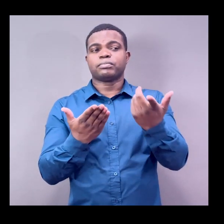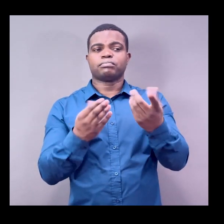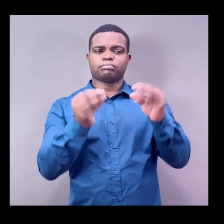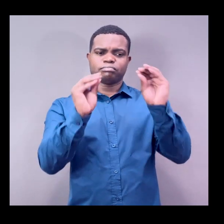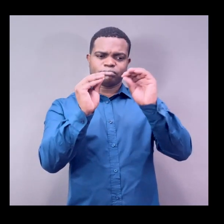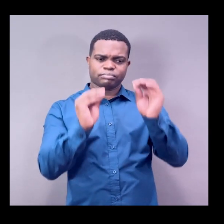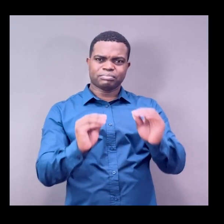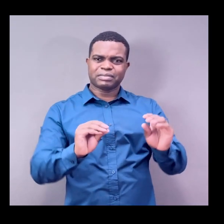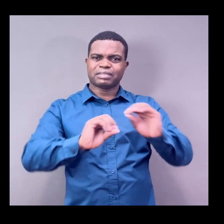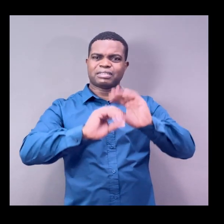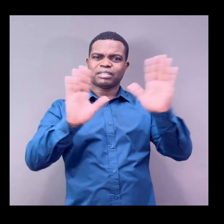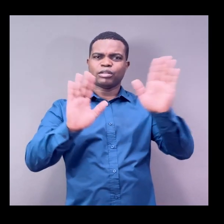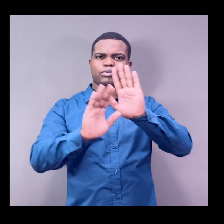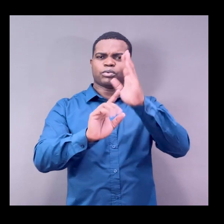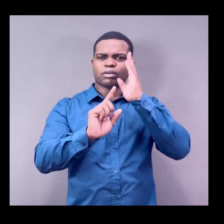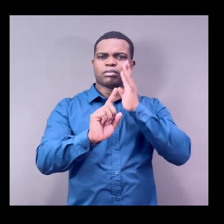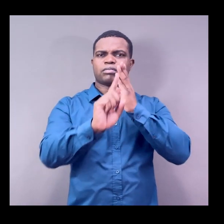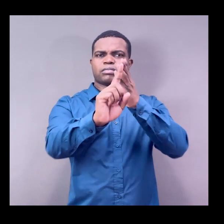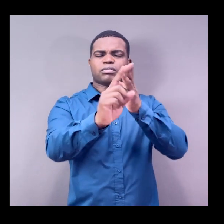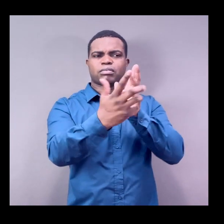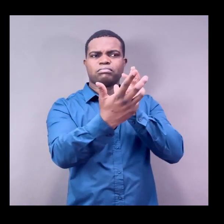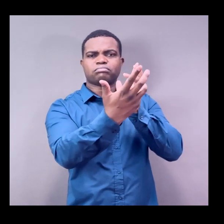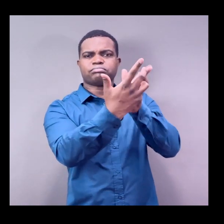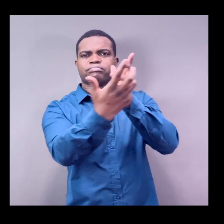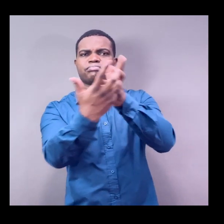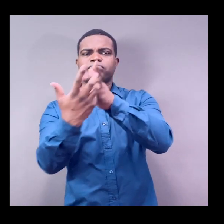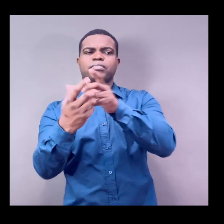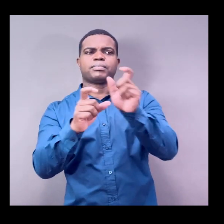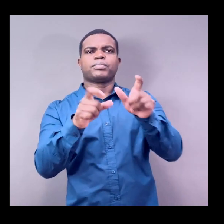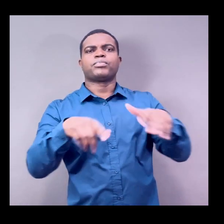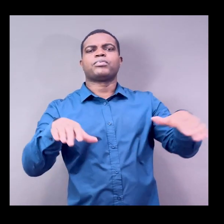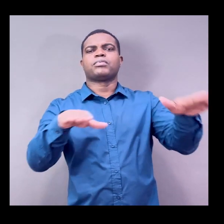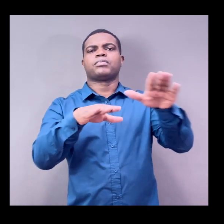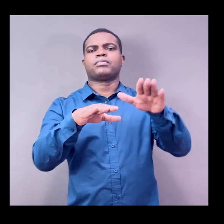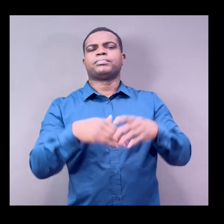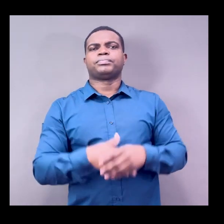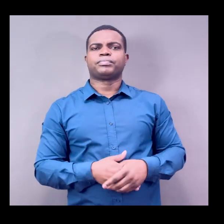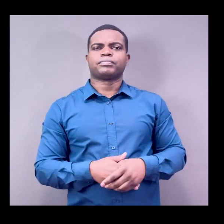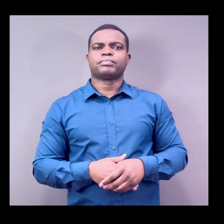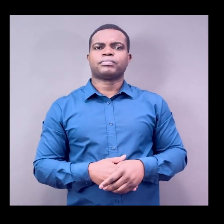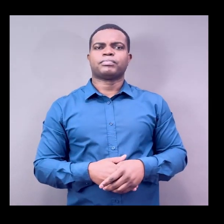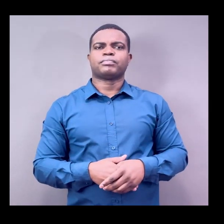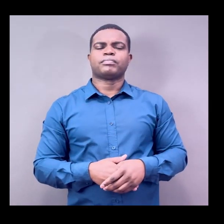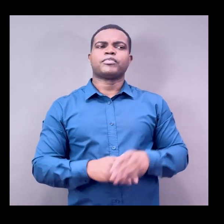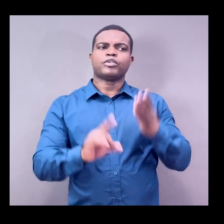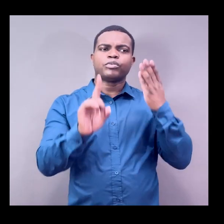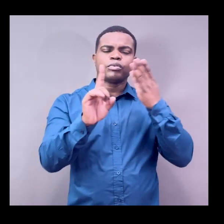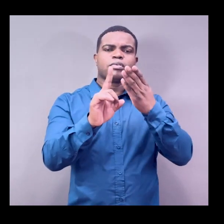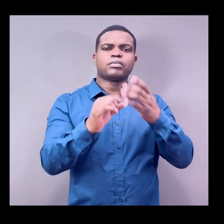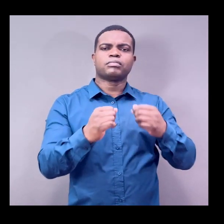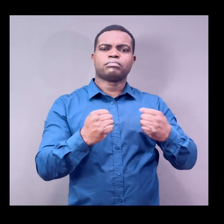your message, and your message should be tailored towards the goals of your